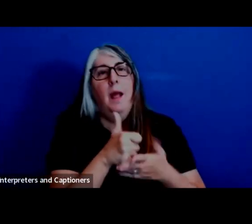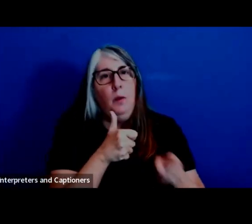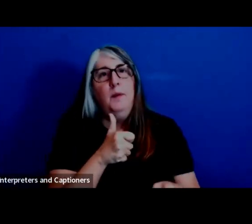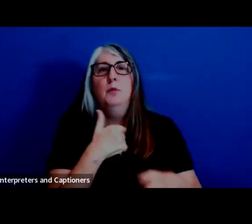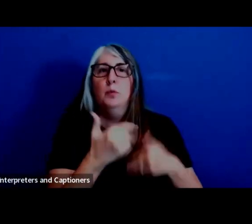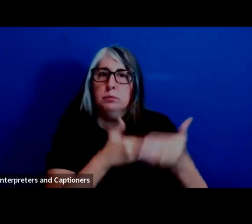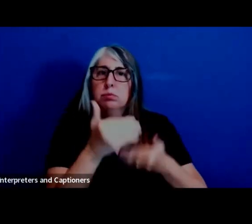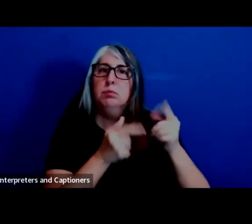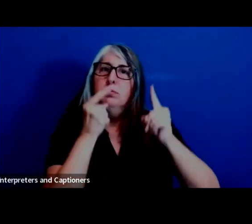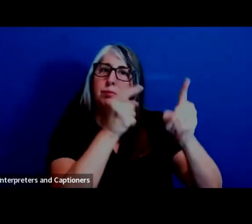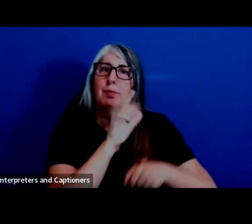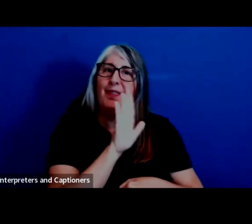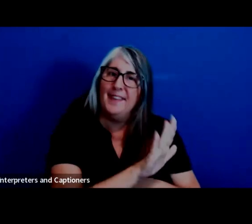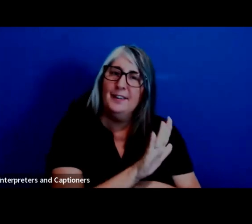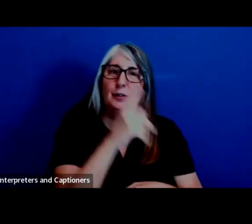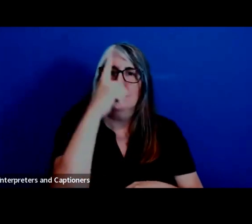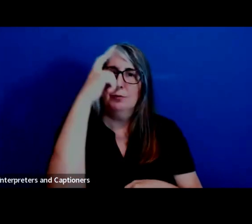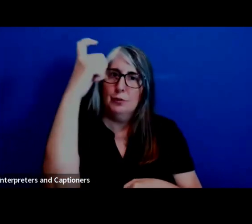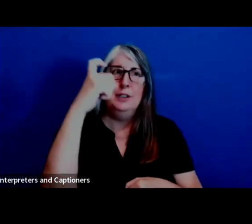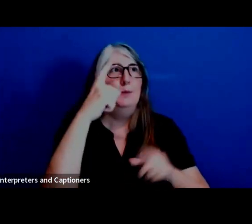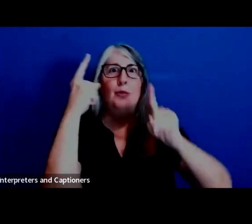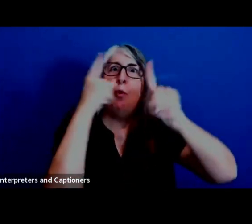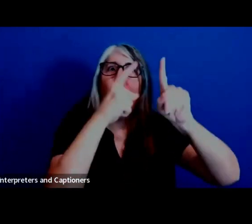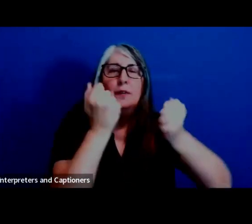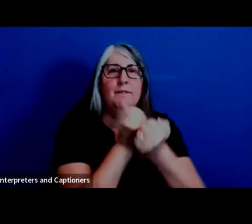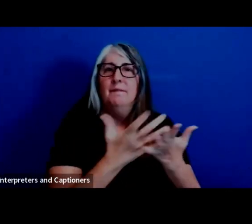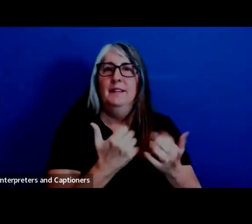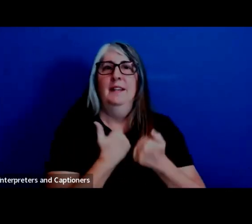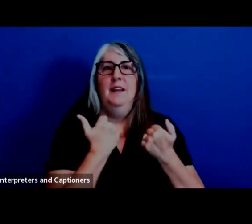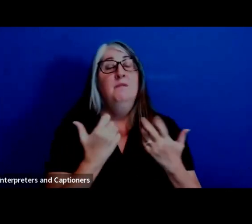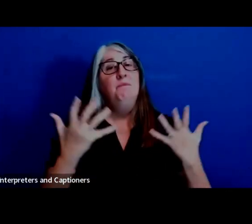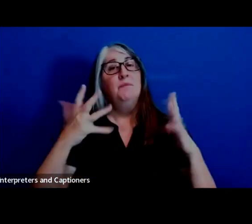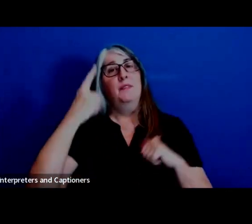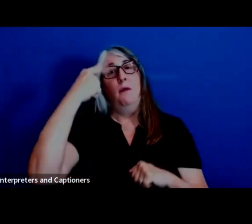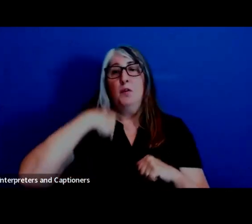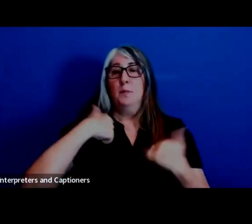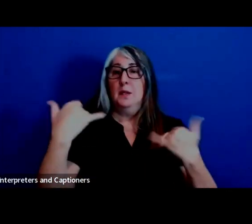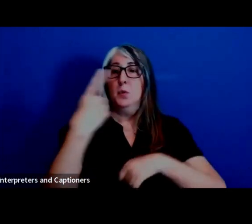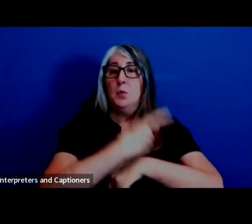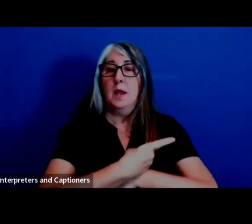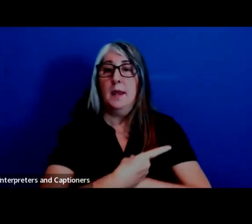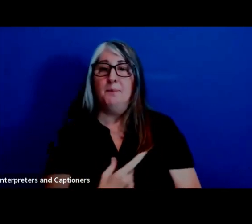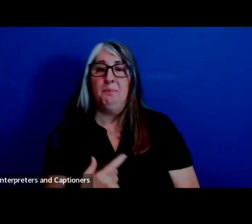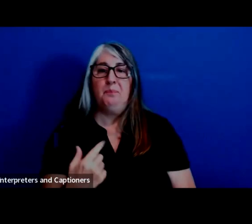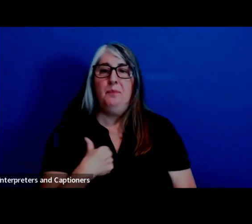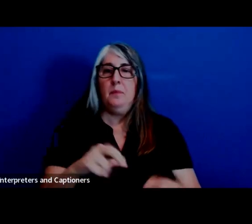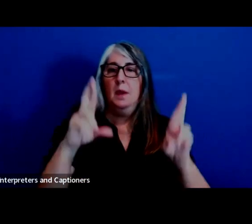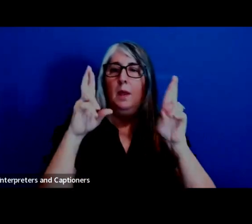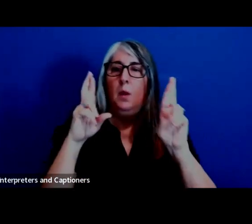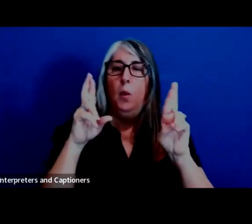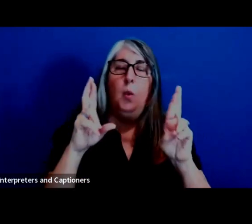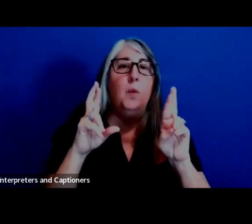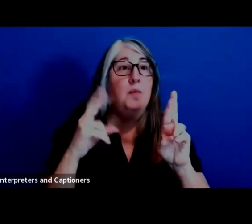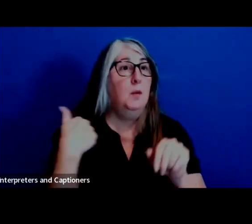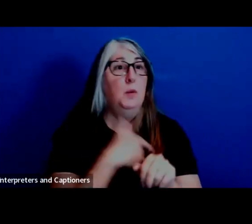life. And yeah, that's all I've got to say about this today. I really hope that you all can